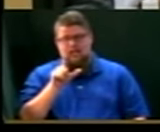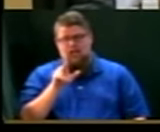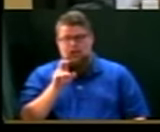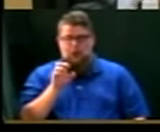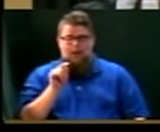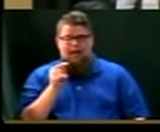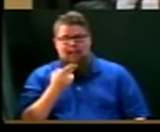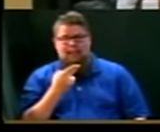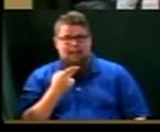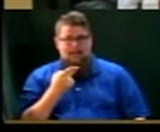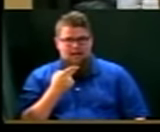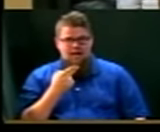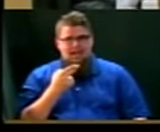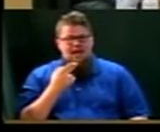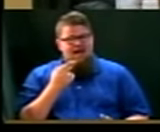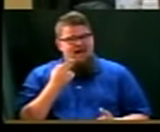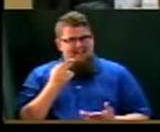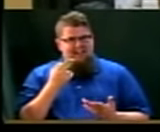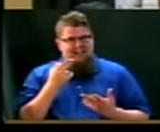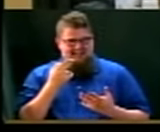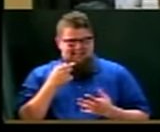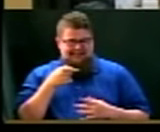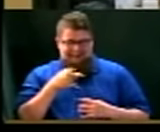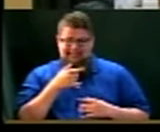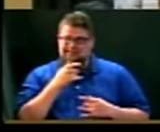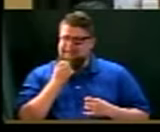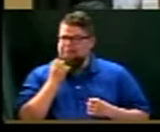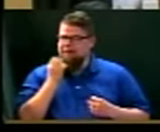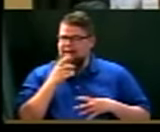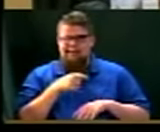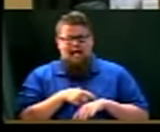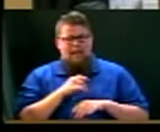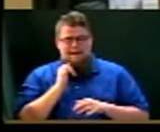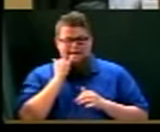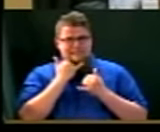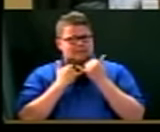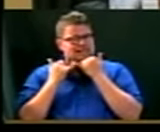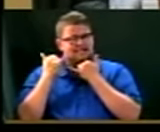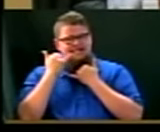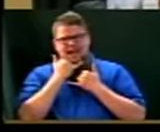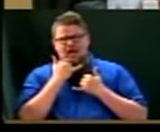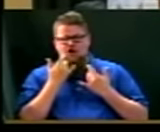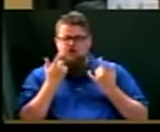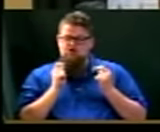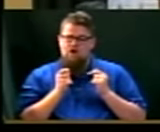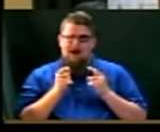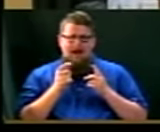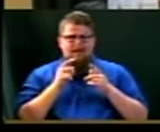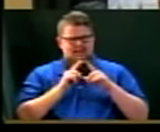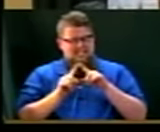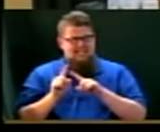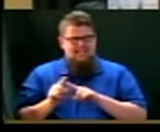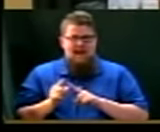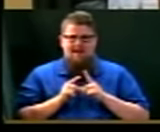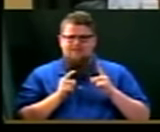I think we make a real mistake trying to go for too much